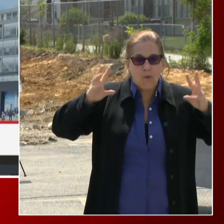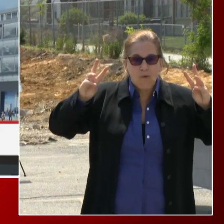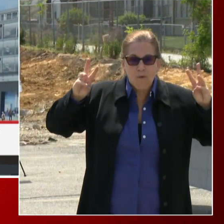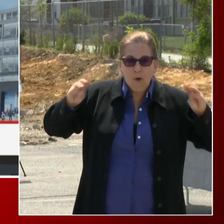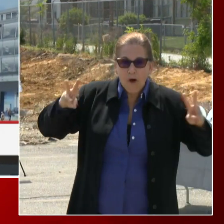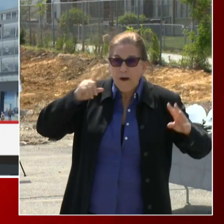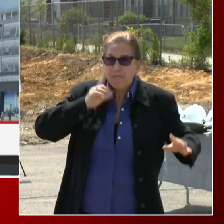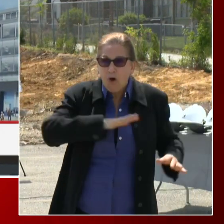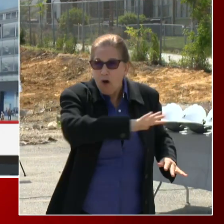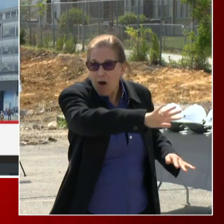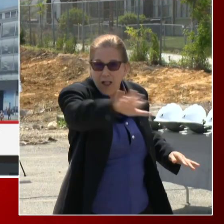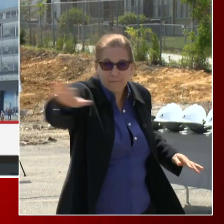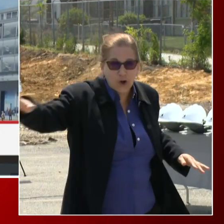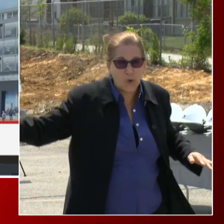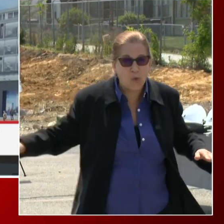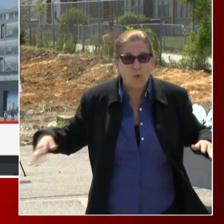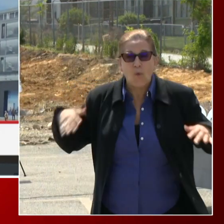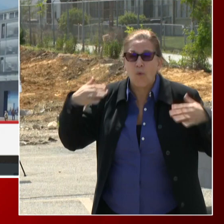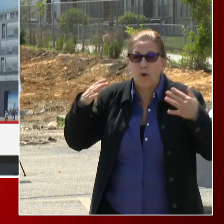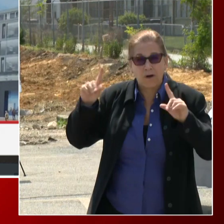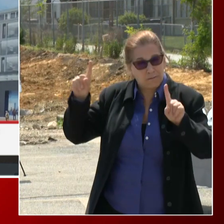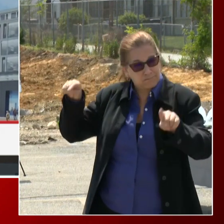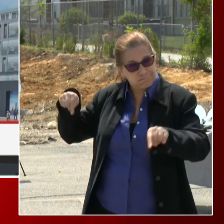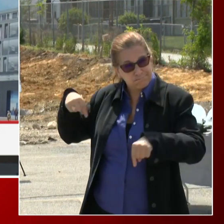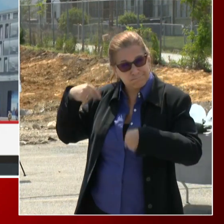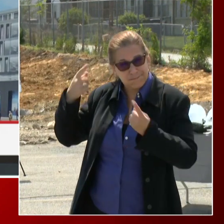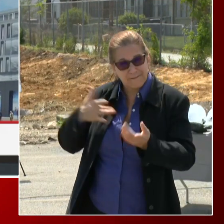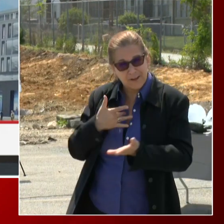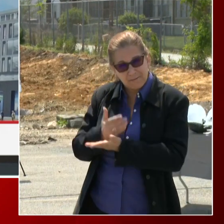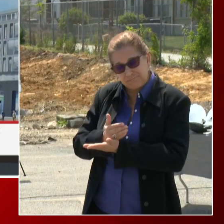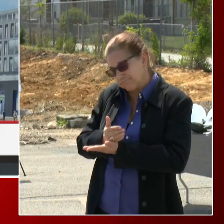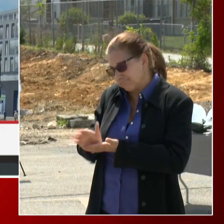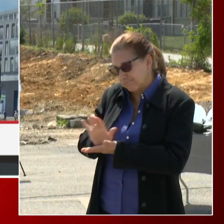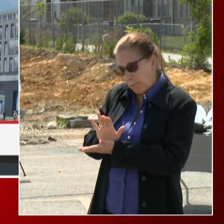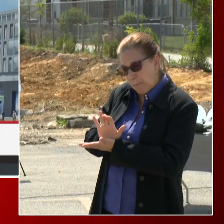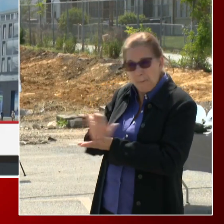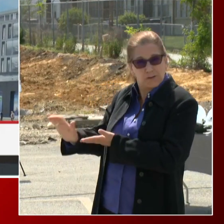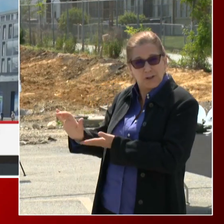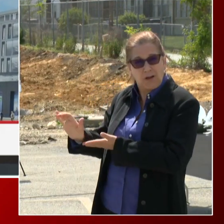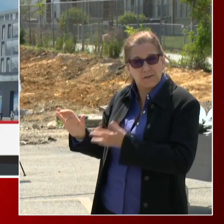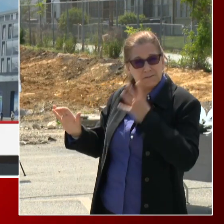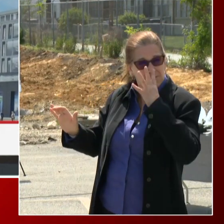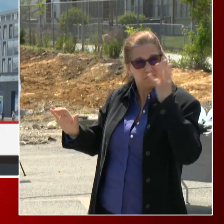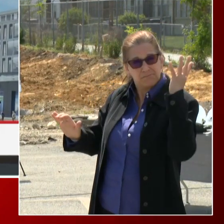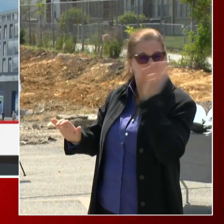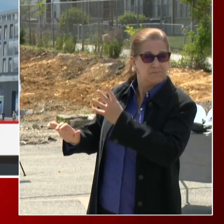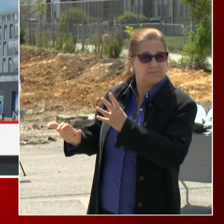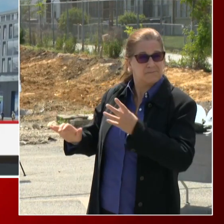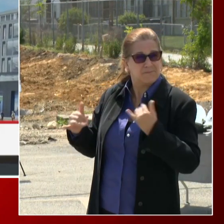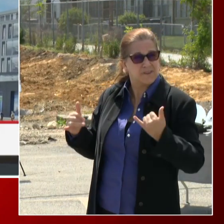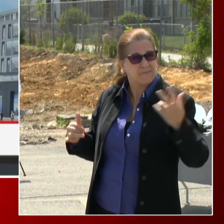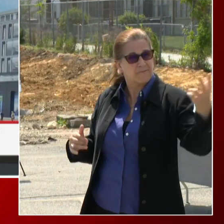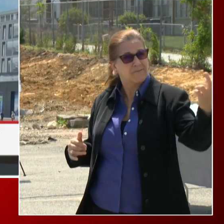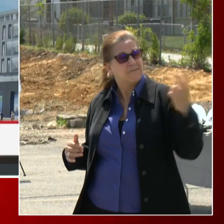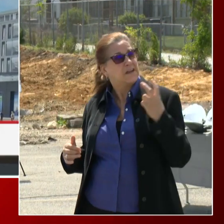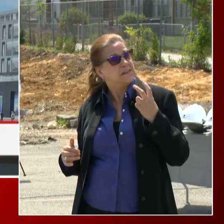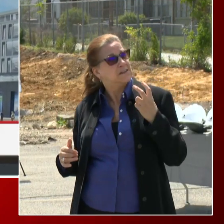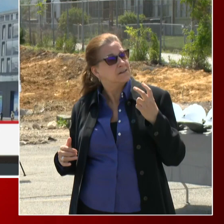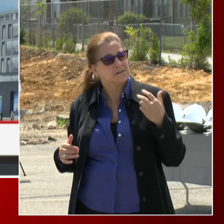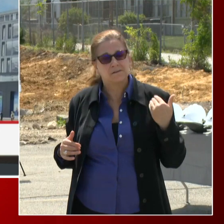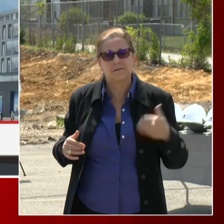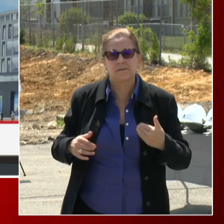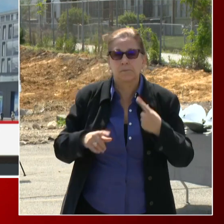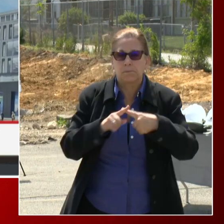who for far too long have been overlooked and considered the last, the least, and the lost. I'm excited about the job opportunities, the